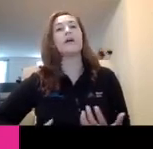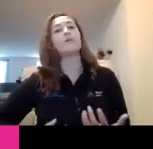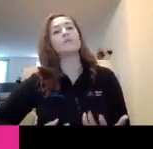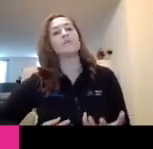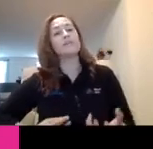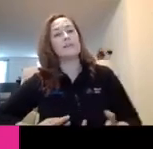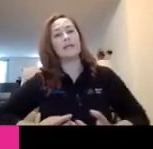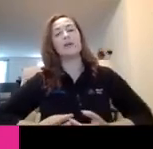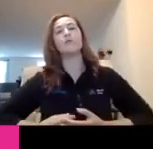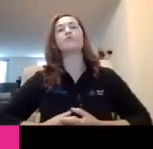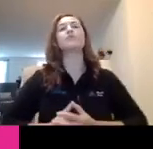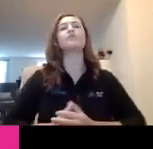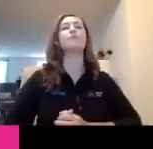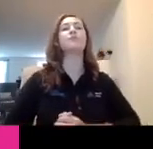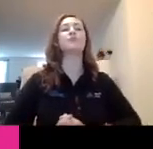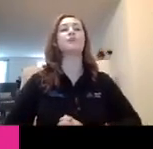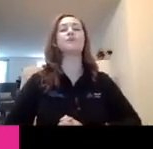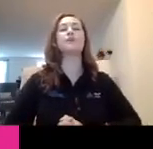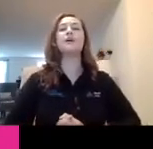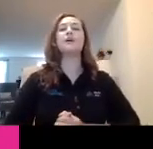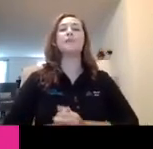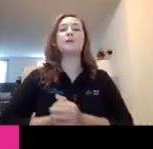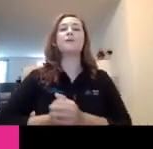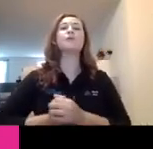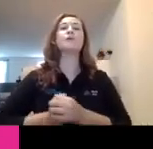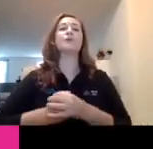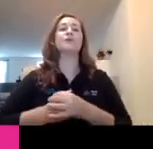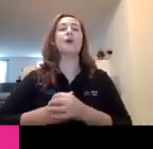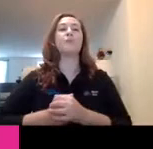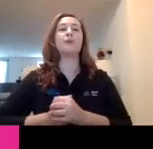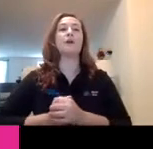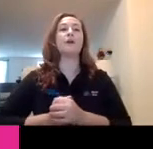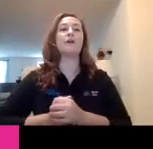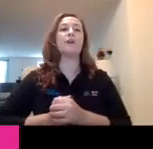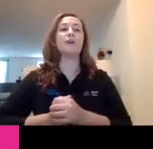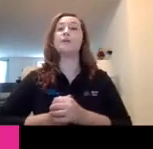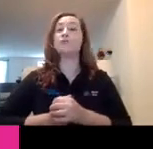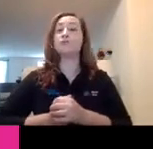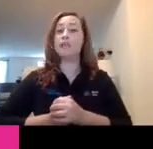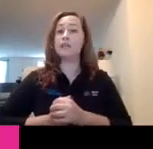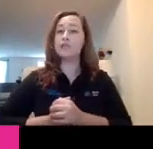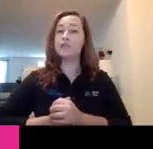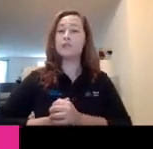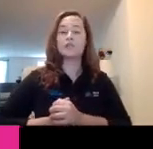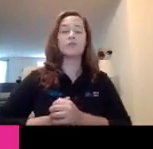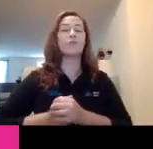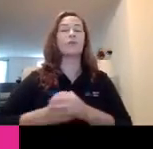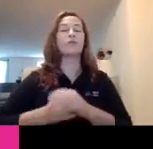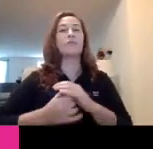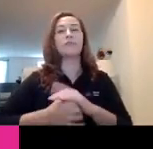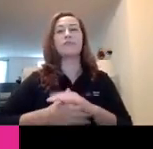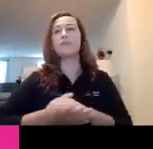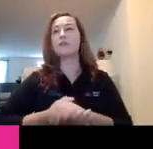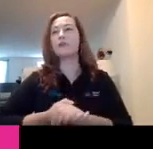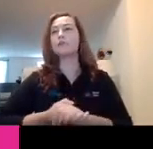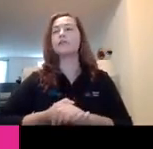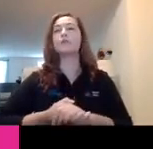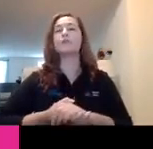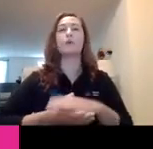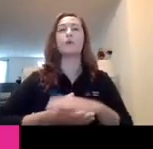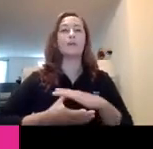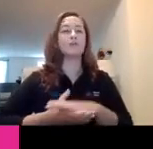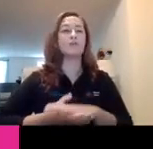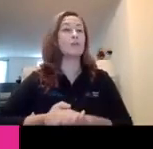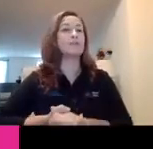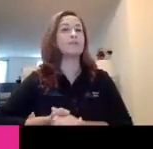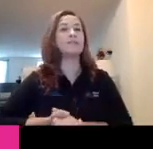spoken languages, sign language interpreters, but also our Department of Patient Relations, as we work very, very closely with